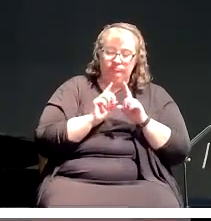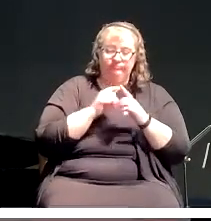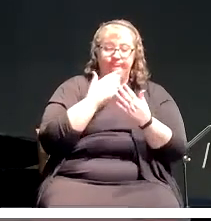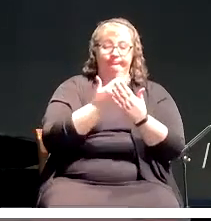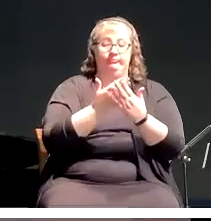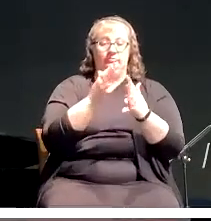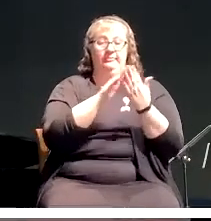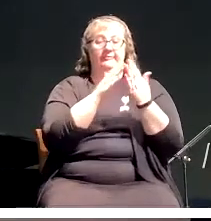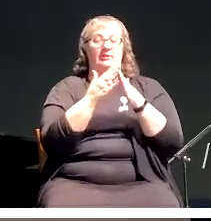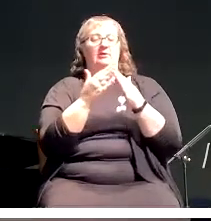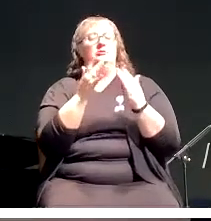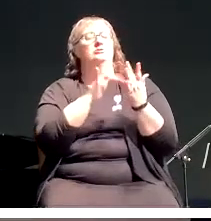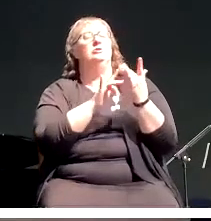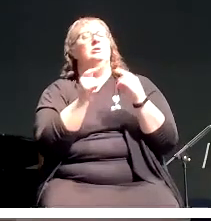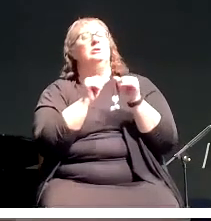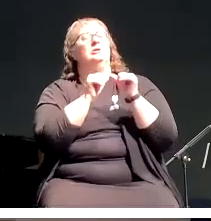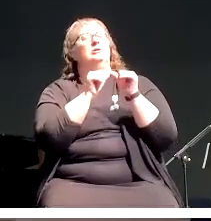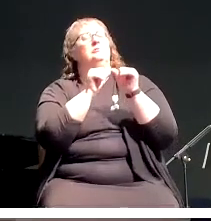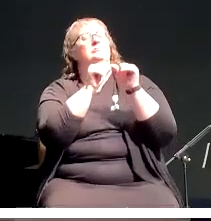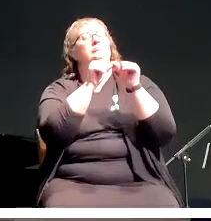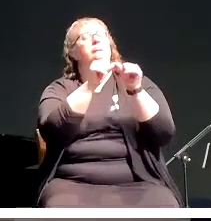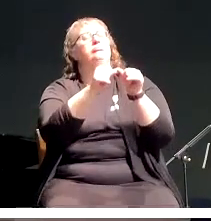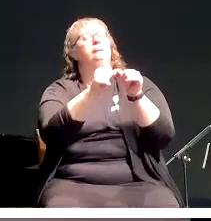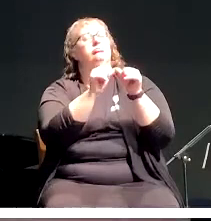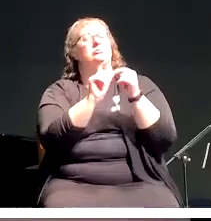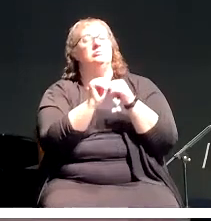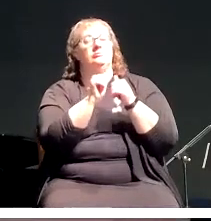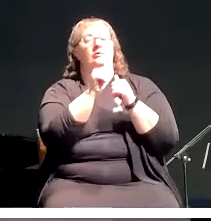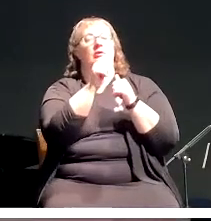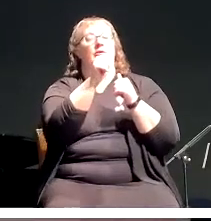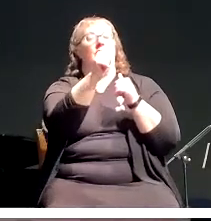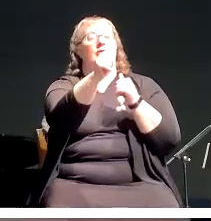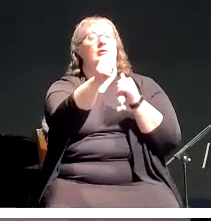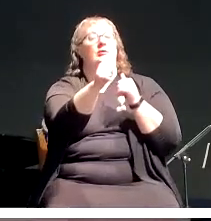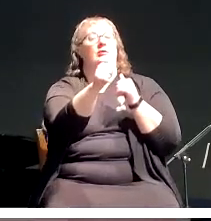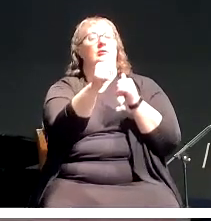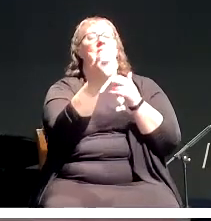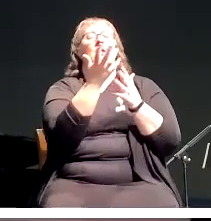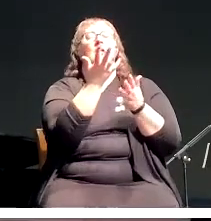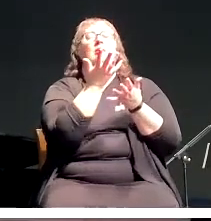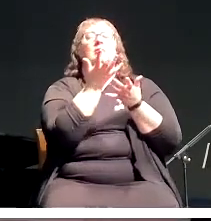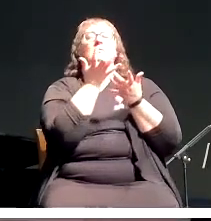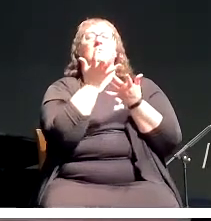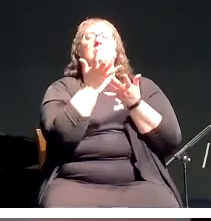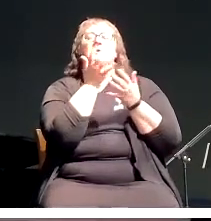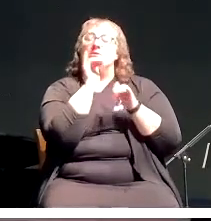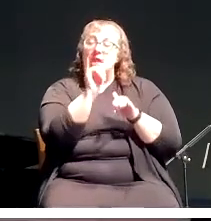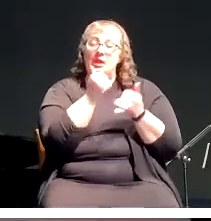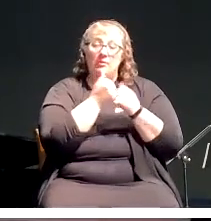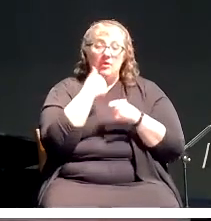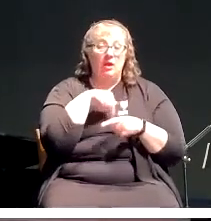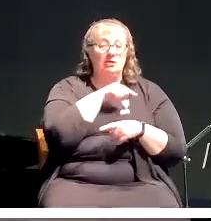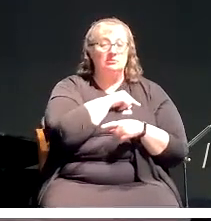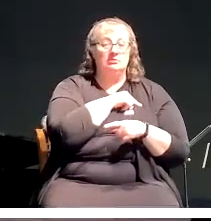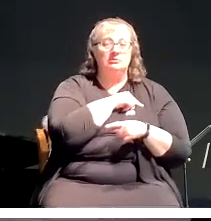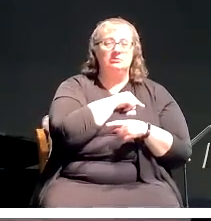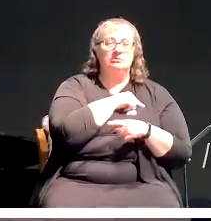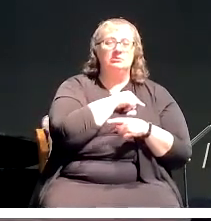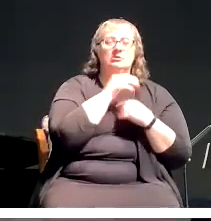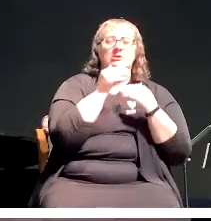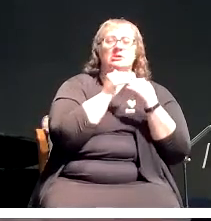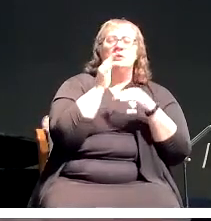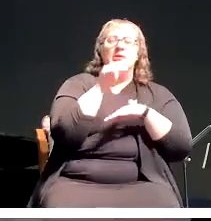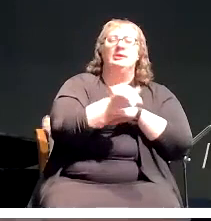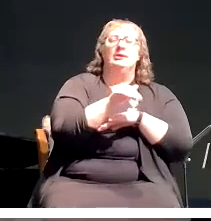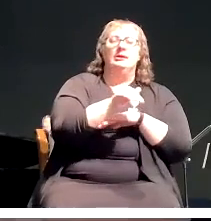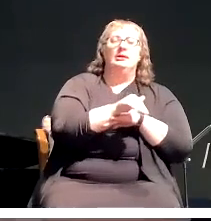going, Jesus continued on as if he was going farther. But they urged him strongly, 'Stay with us, for it is nearly